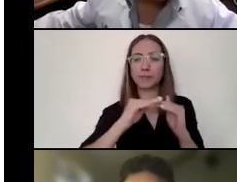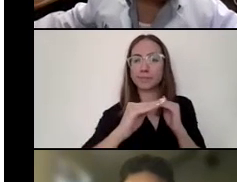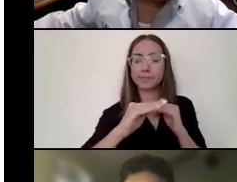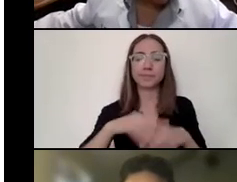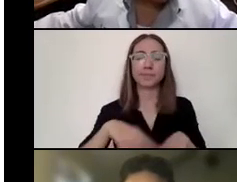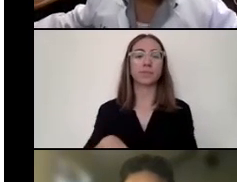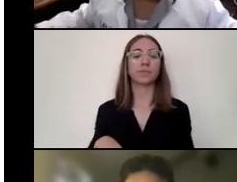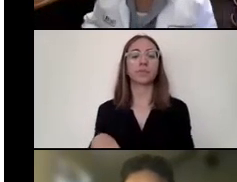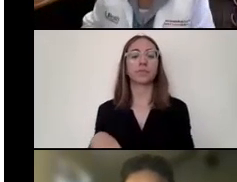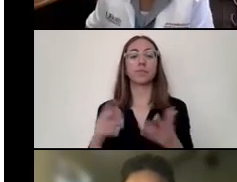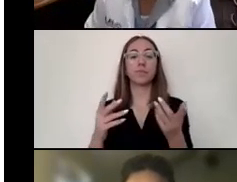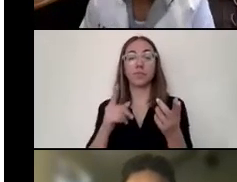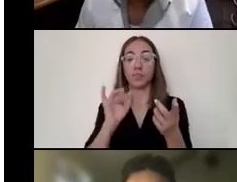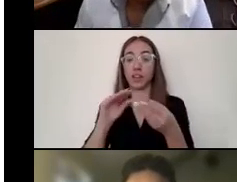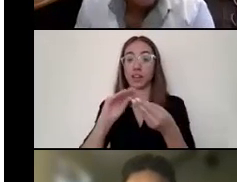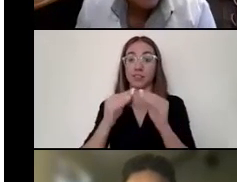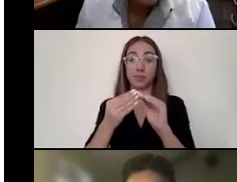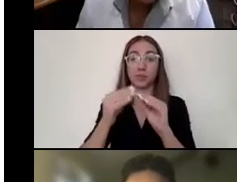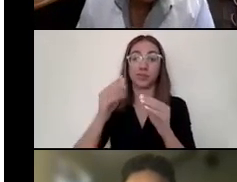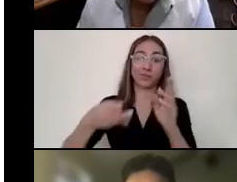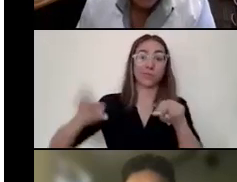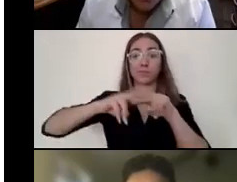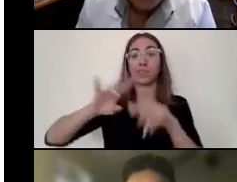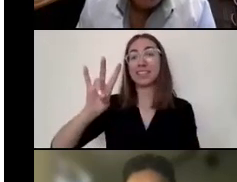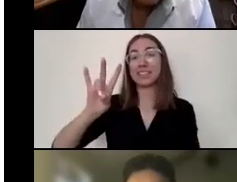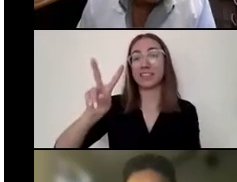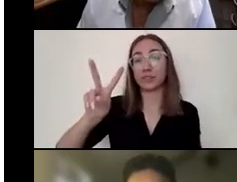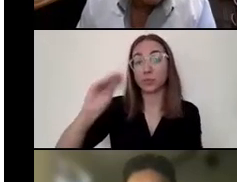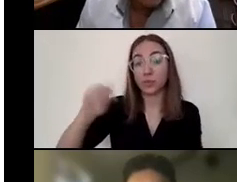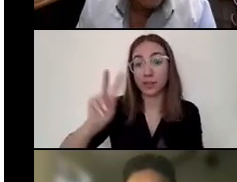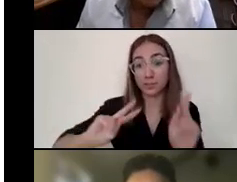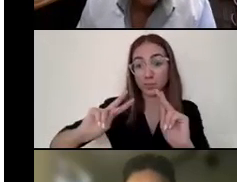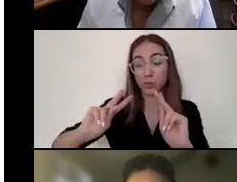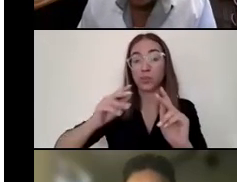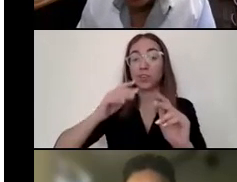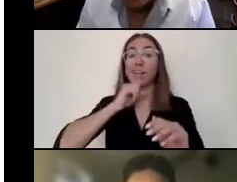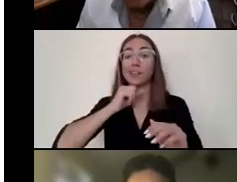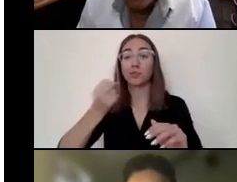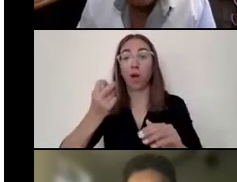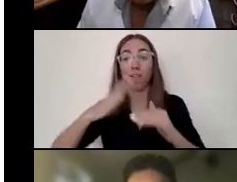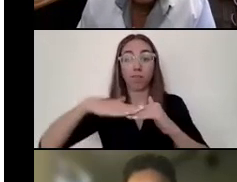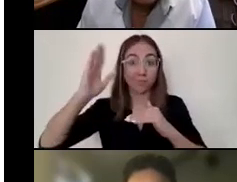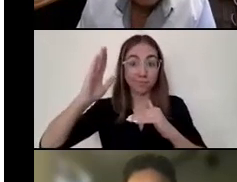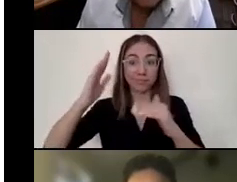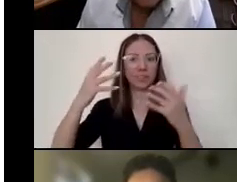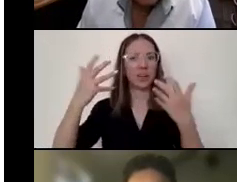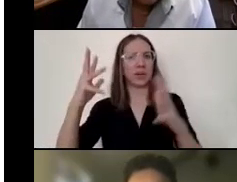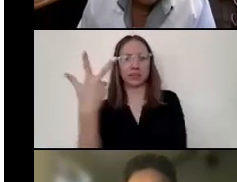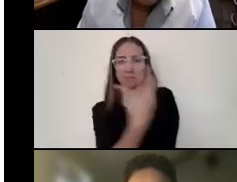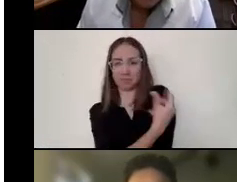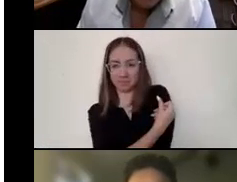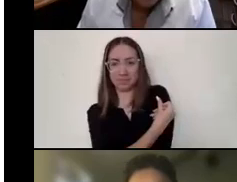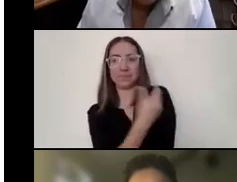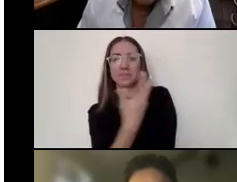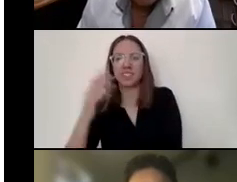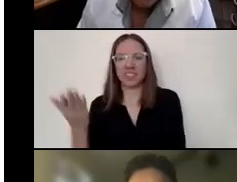now, this number has actually increased to 72%. So 72% of the people age 12 and over are fully vaccinated now in the